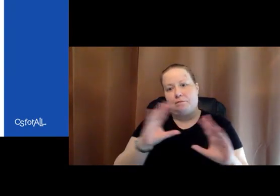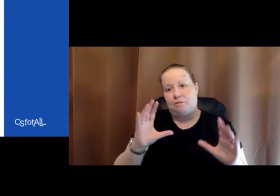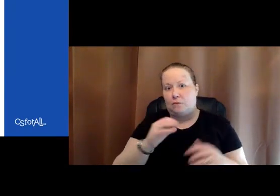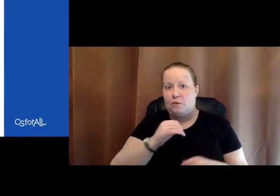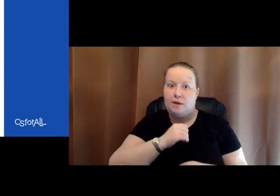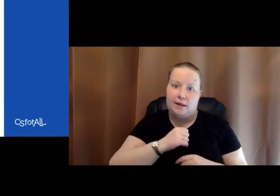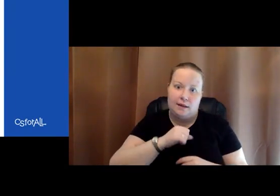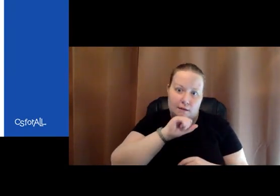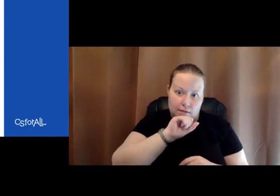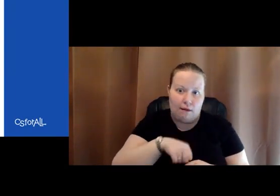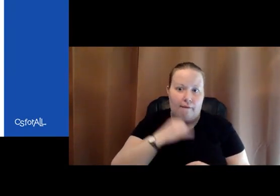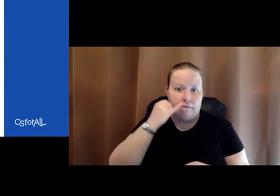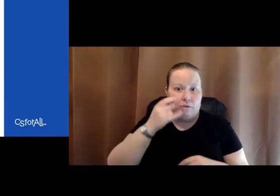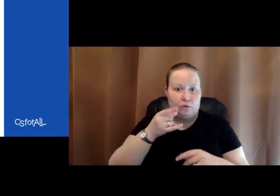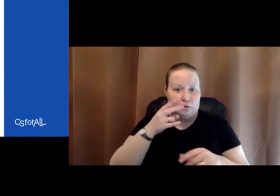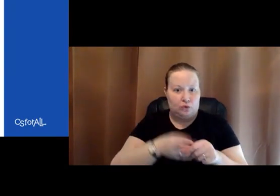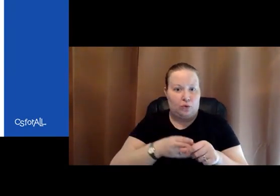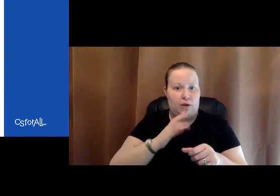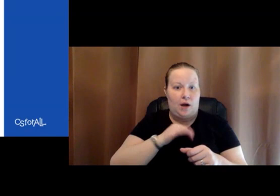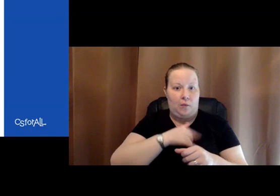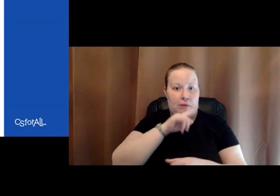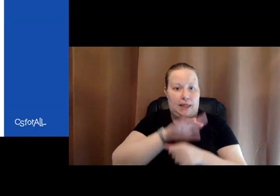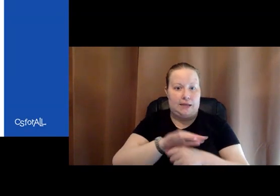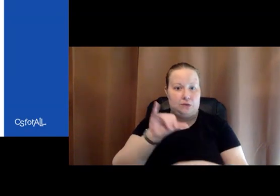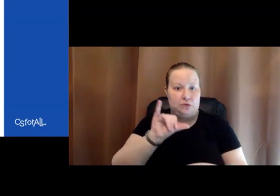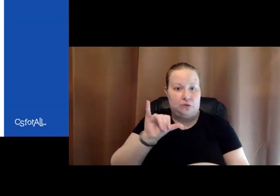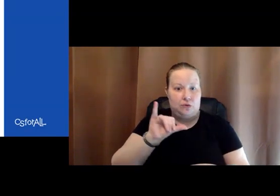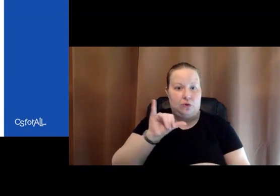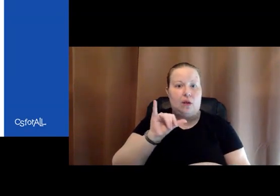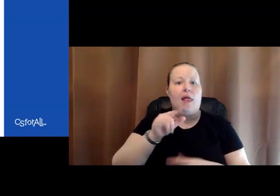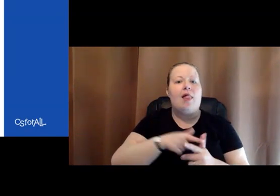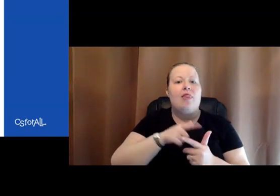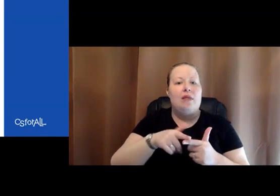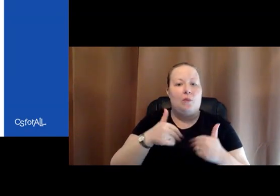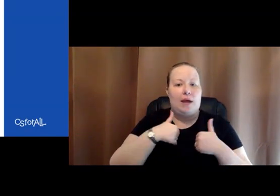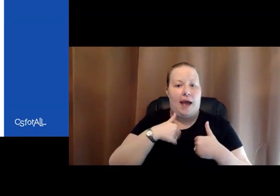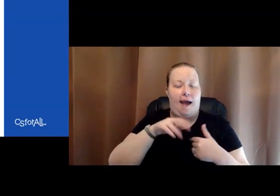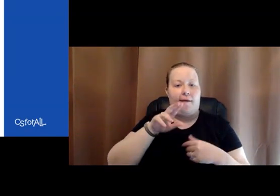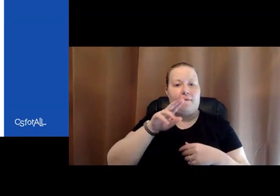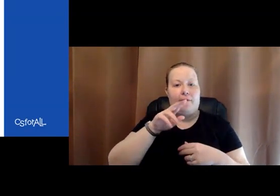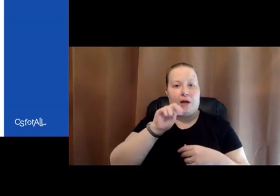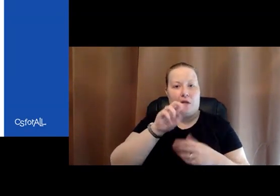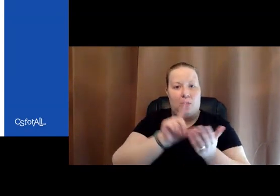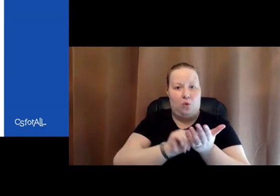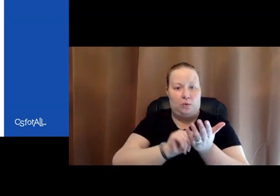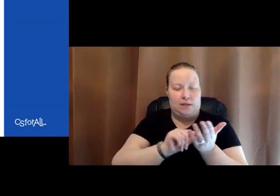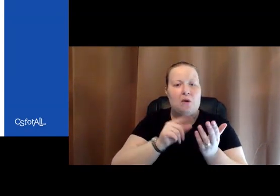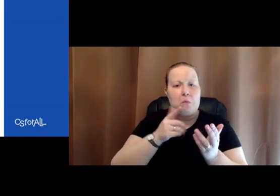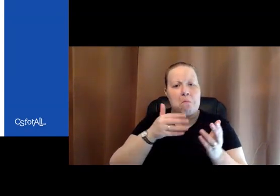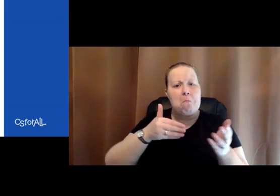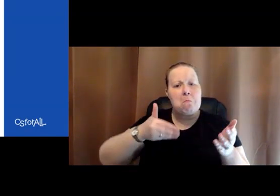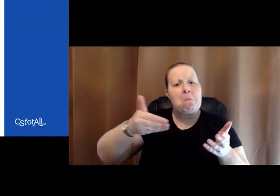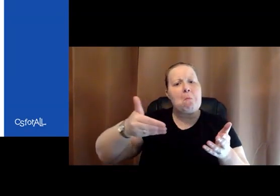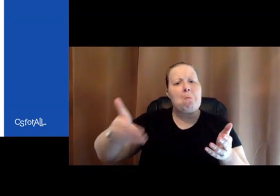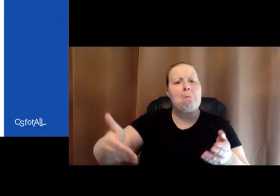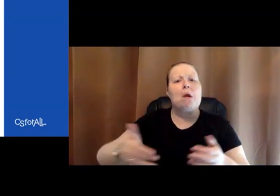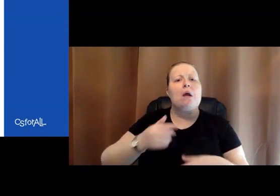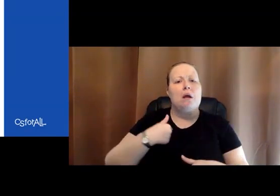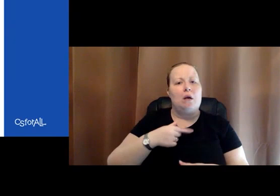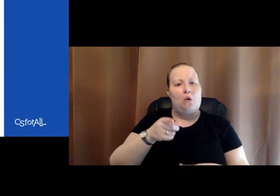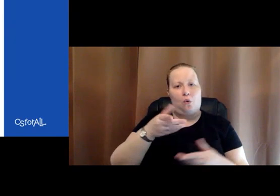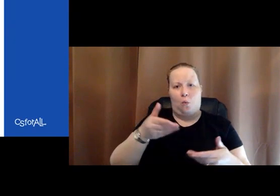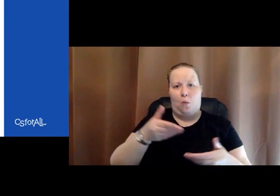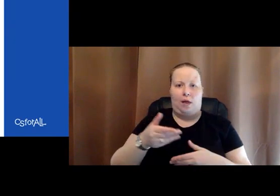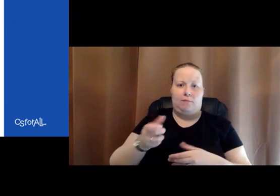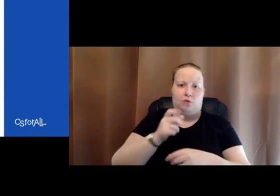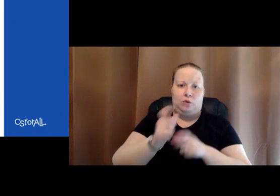join our accessibility pledge as well. And then we have a newsletter that's really pretty frequent, and you're welcome to contribute items